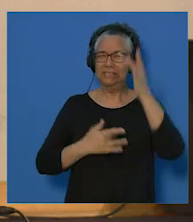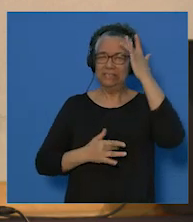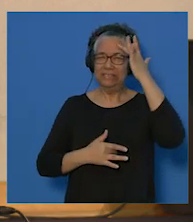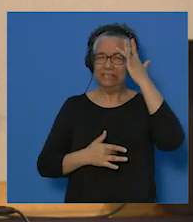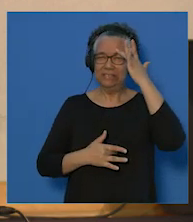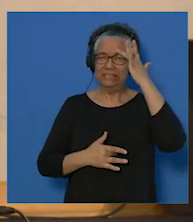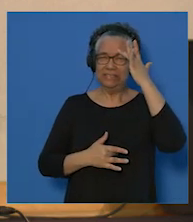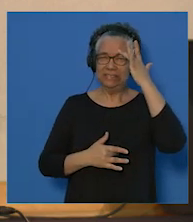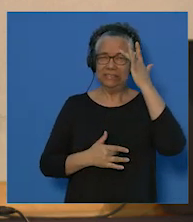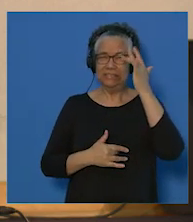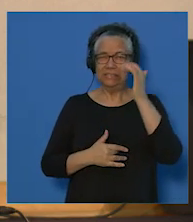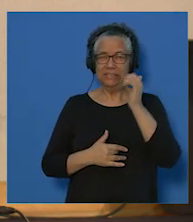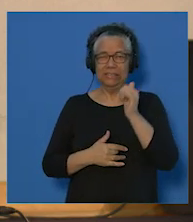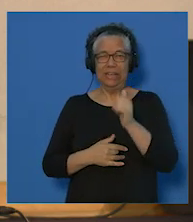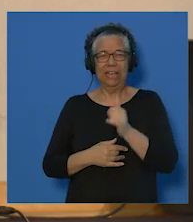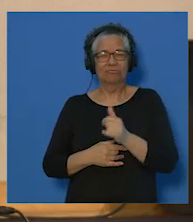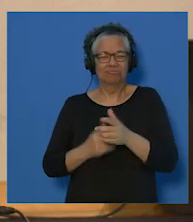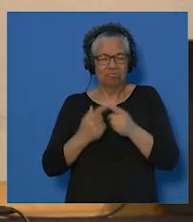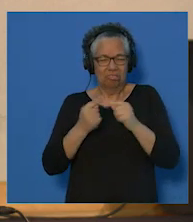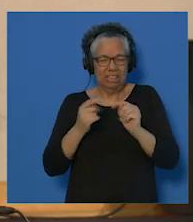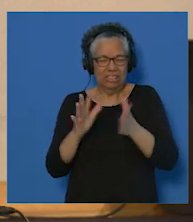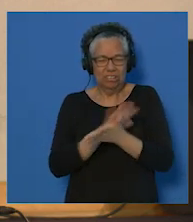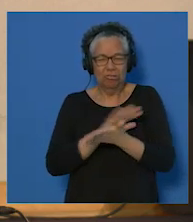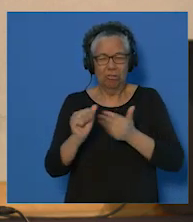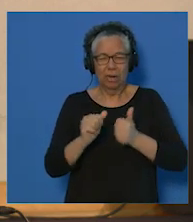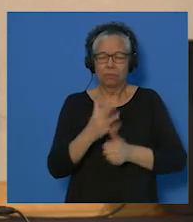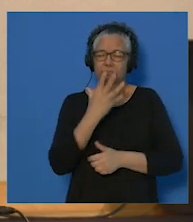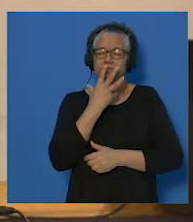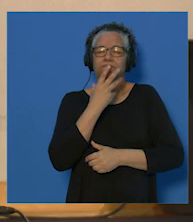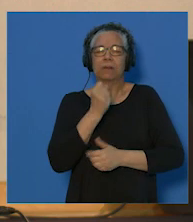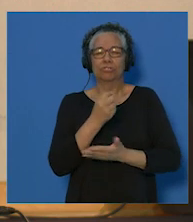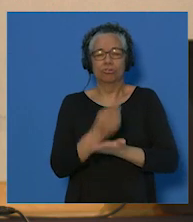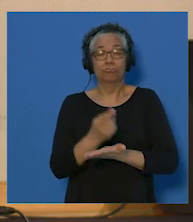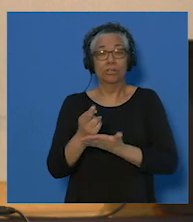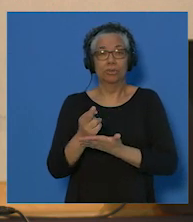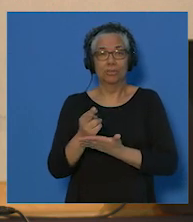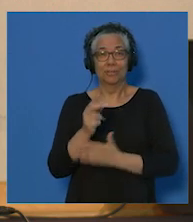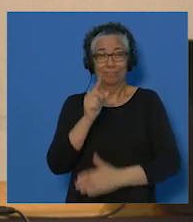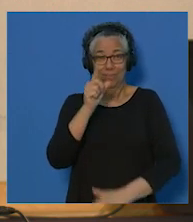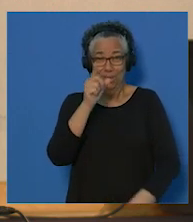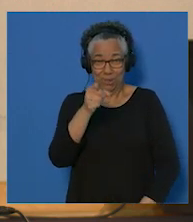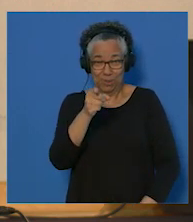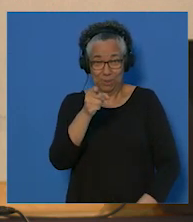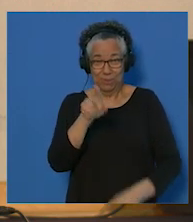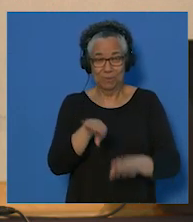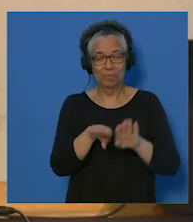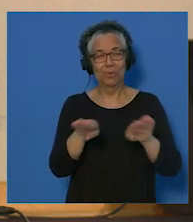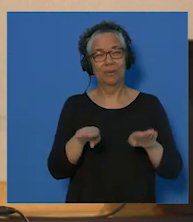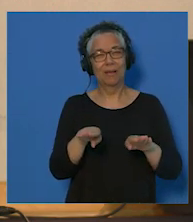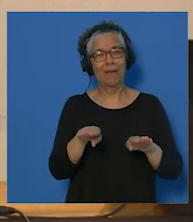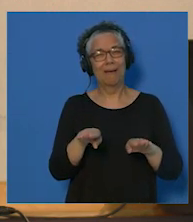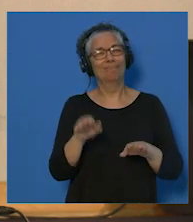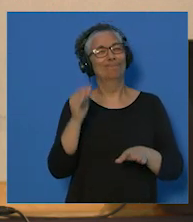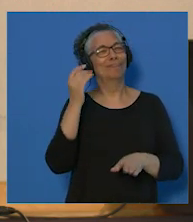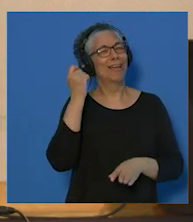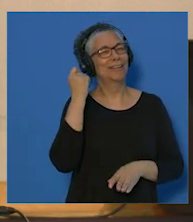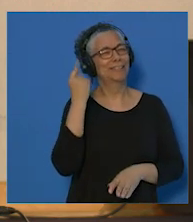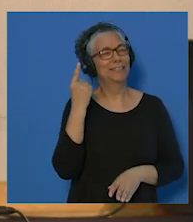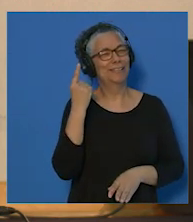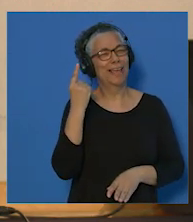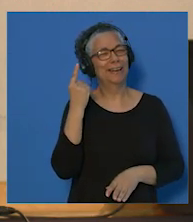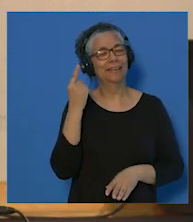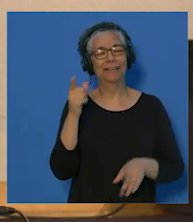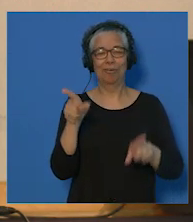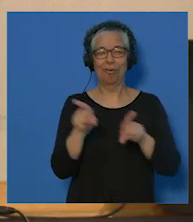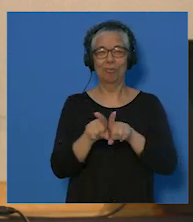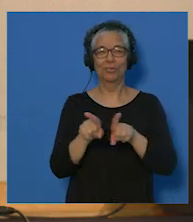our most precious resource, and that is you, Bermuda. What I am clear about this virus is that it